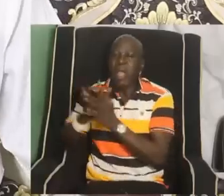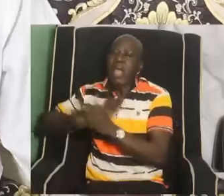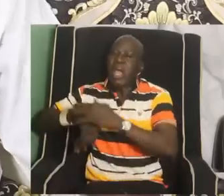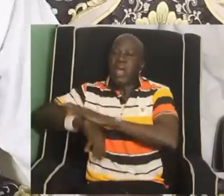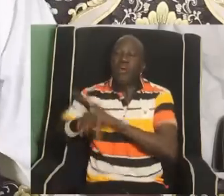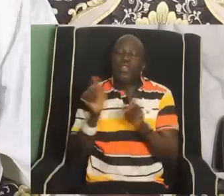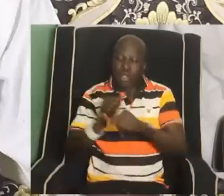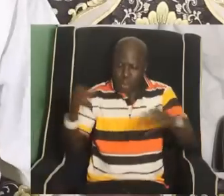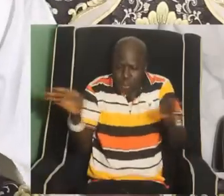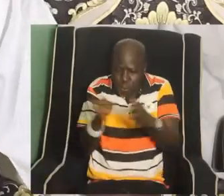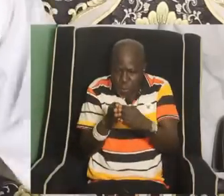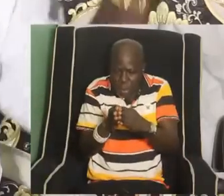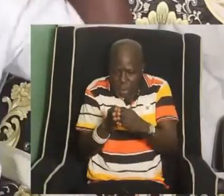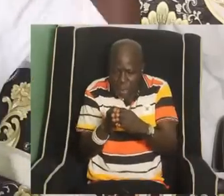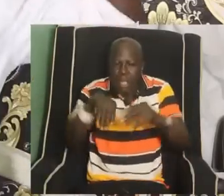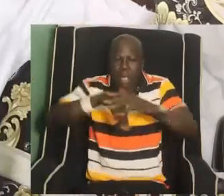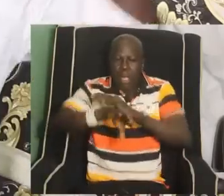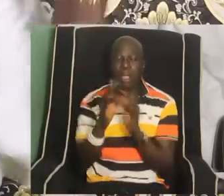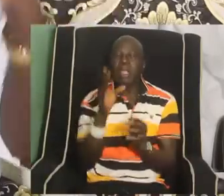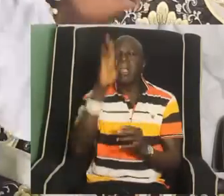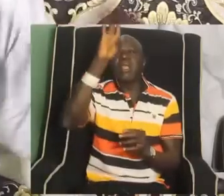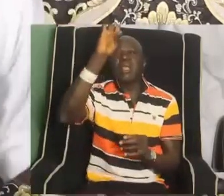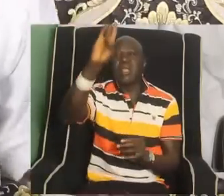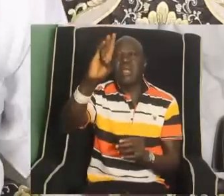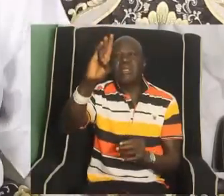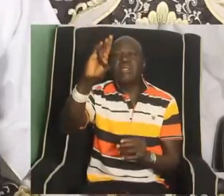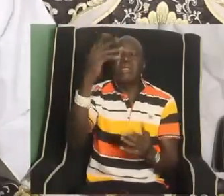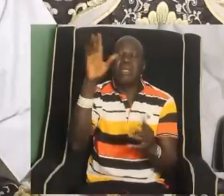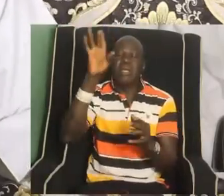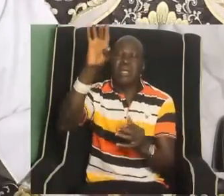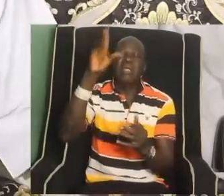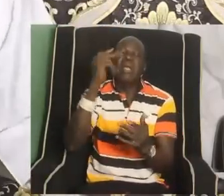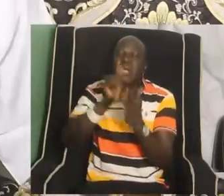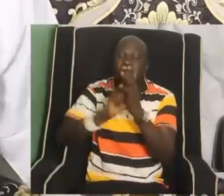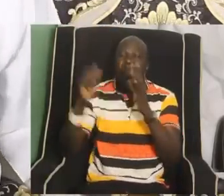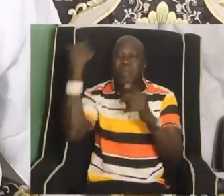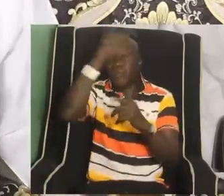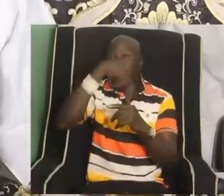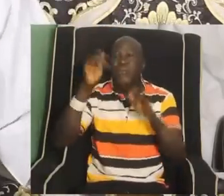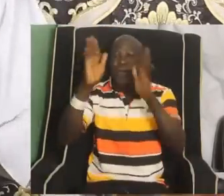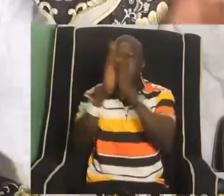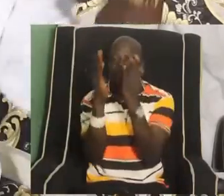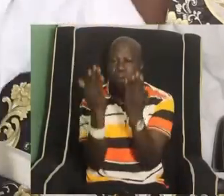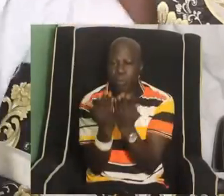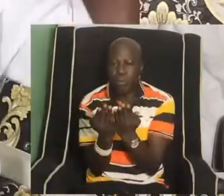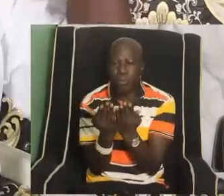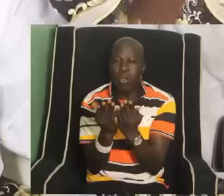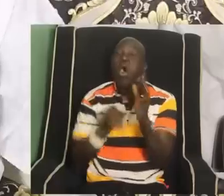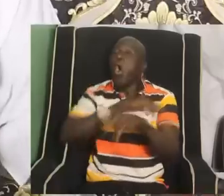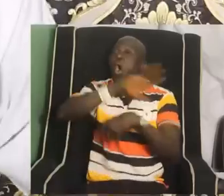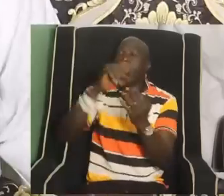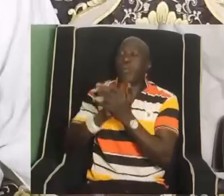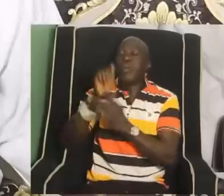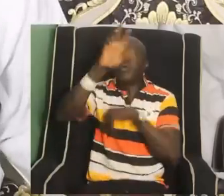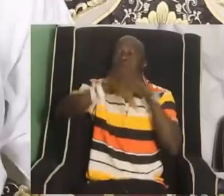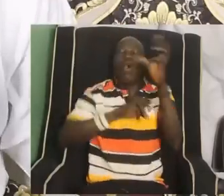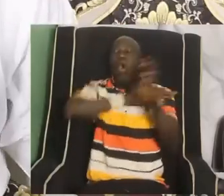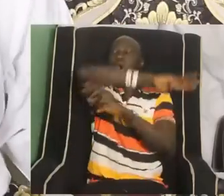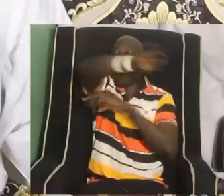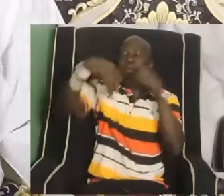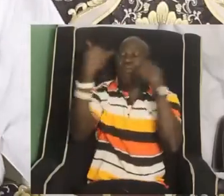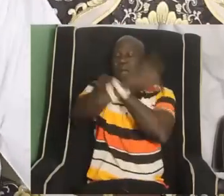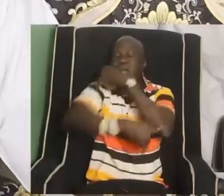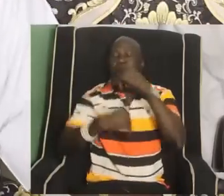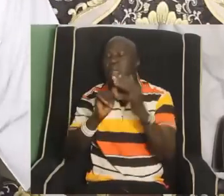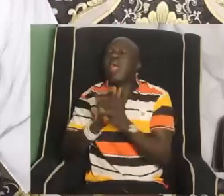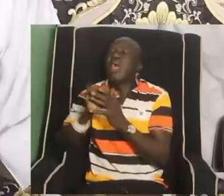máa pàdé. We will now meet. Láago mẹ́jọ àbọ̀. By 8:30. Lórí Facebook. On Facebook also. Àwọn tó wà lókè rere. The people in